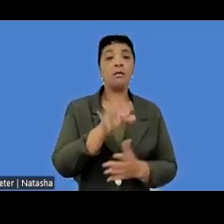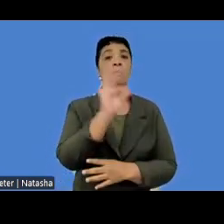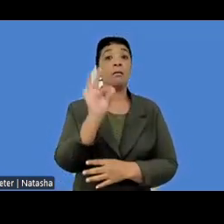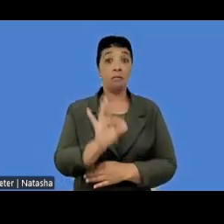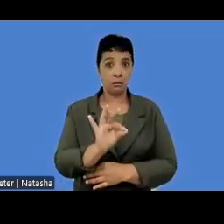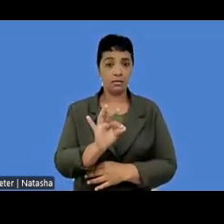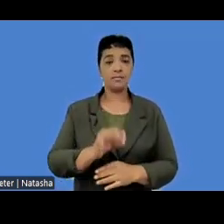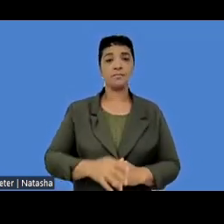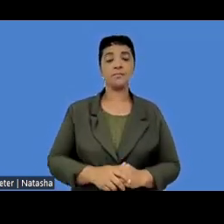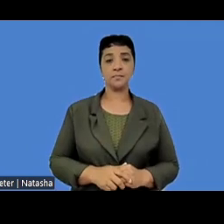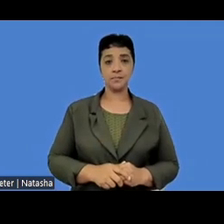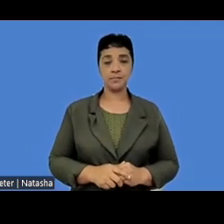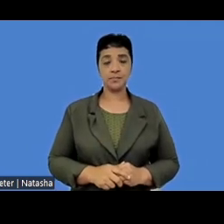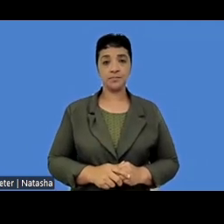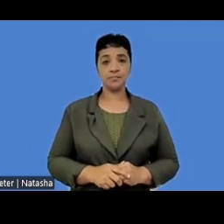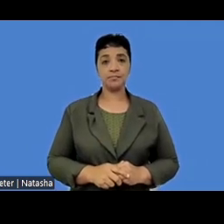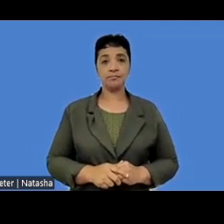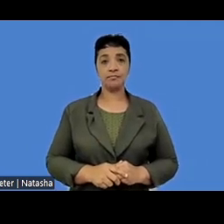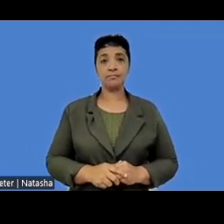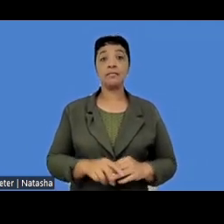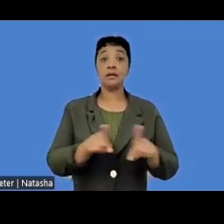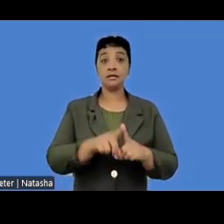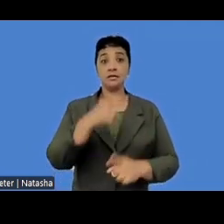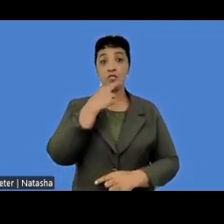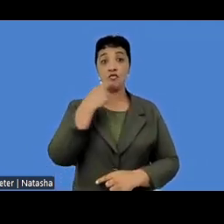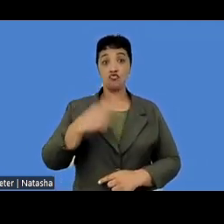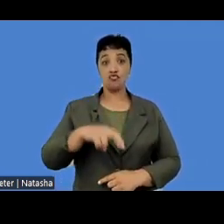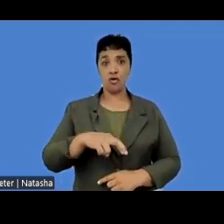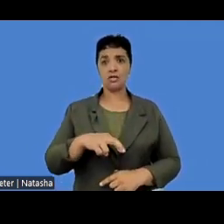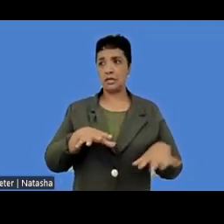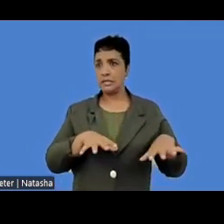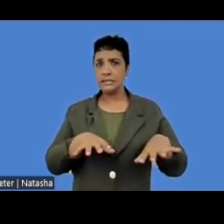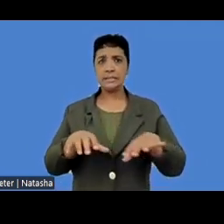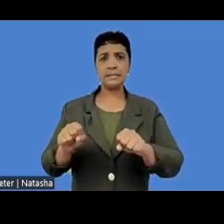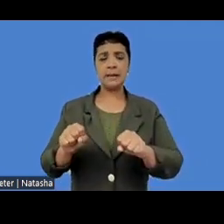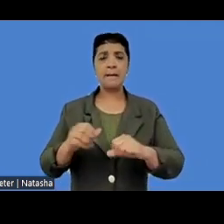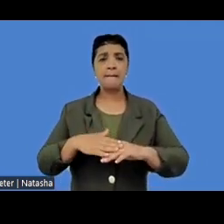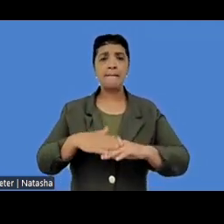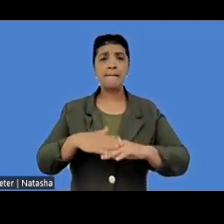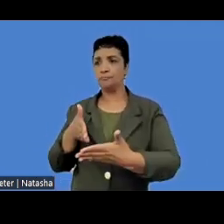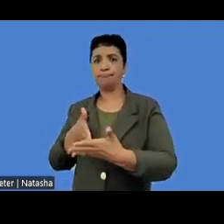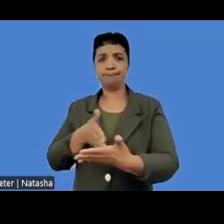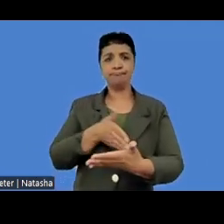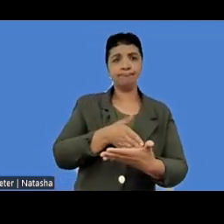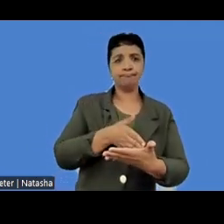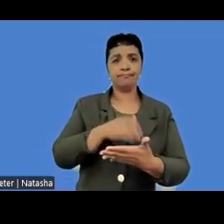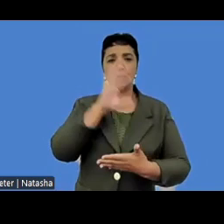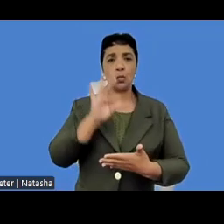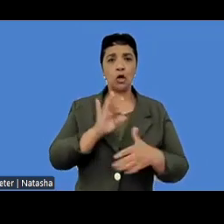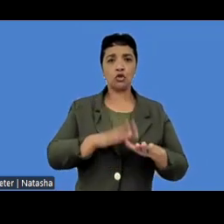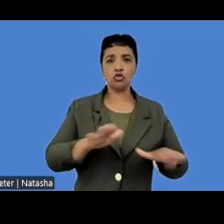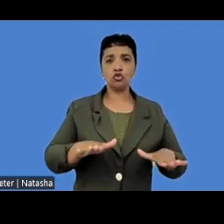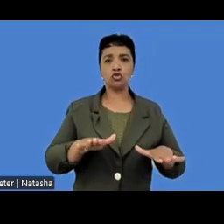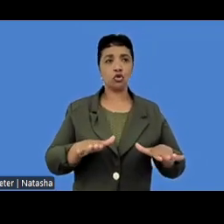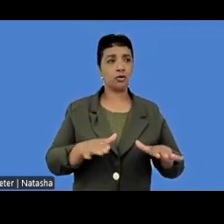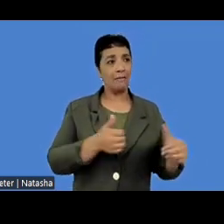also that the Russian Federation is creating additional obstacles for repatriation of these children, and their